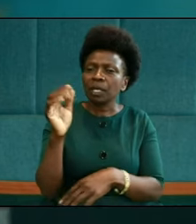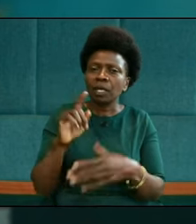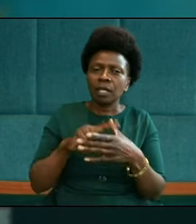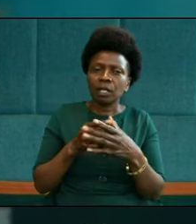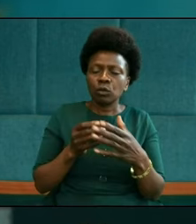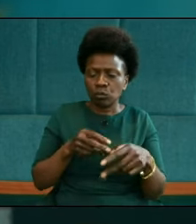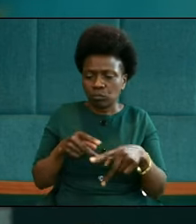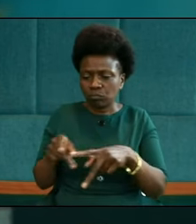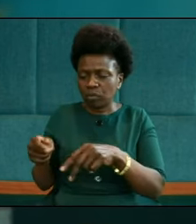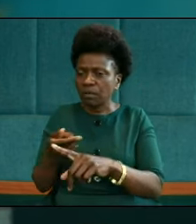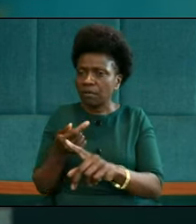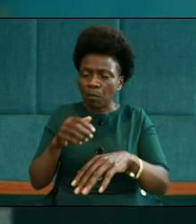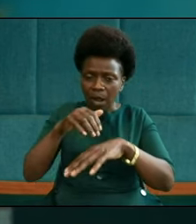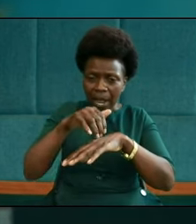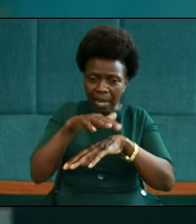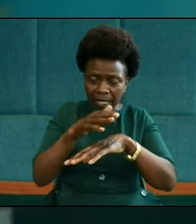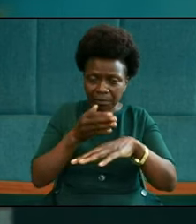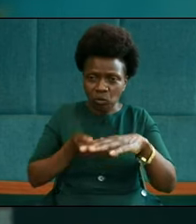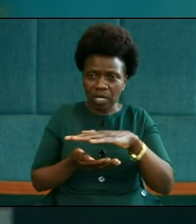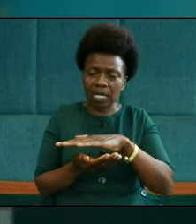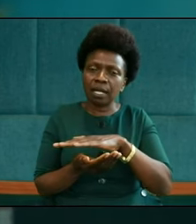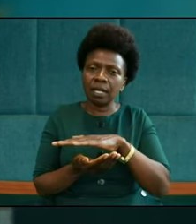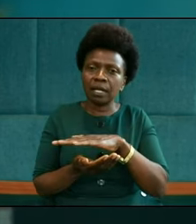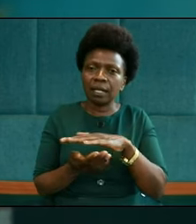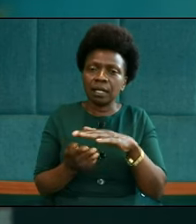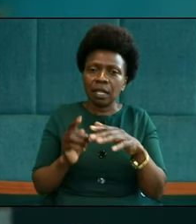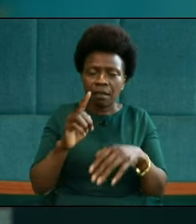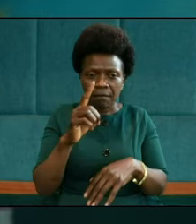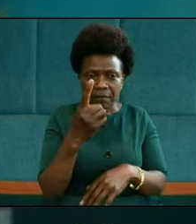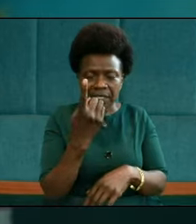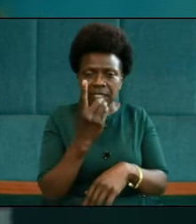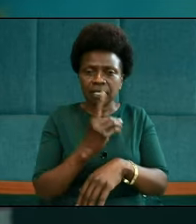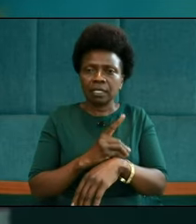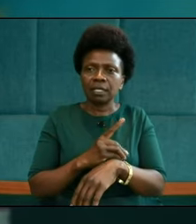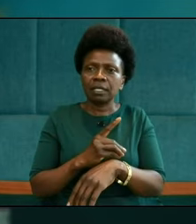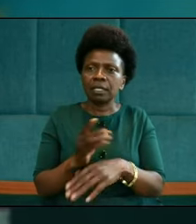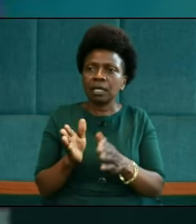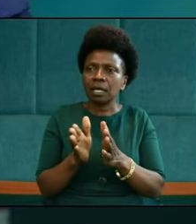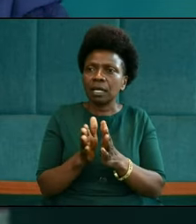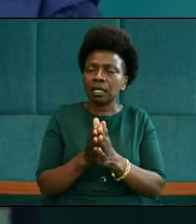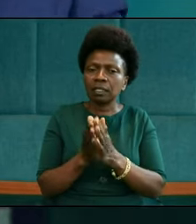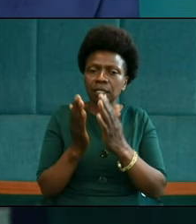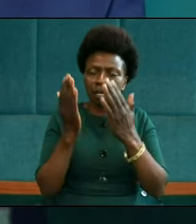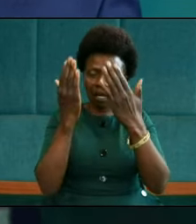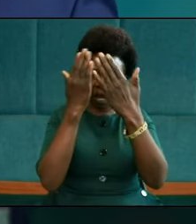Then he walks from early morning, the first day, and in the